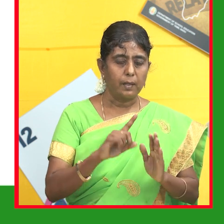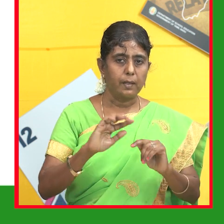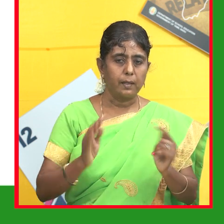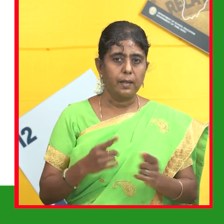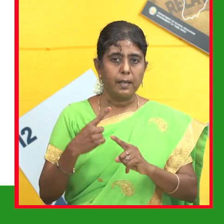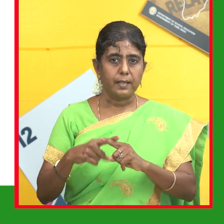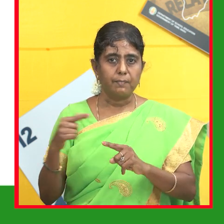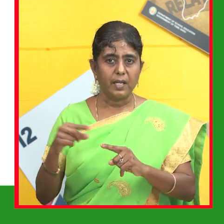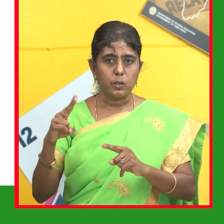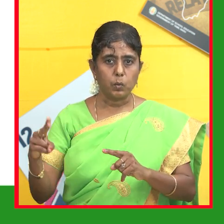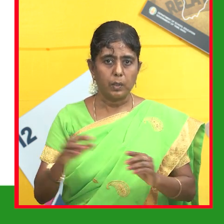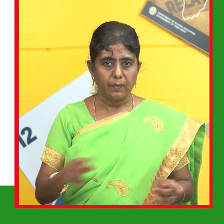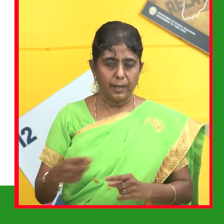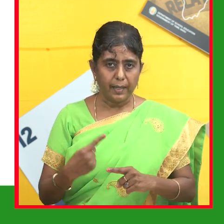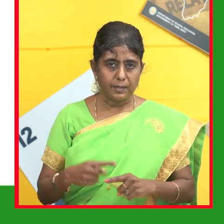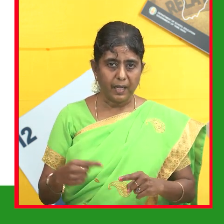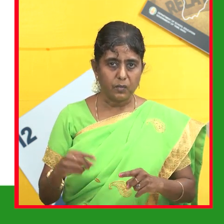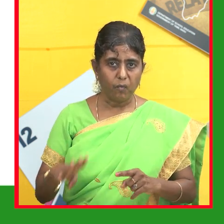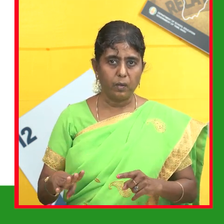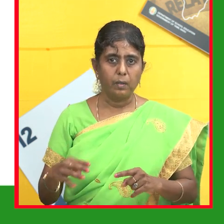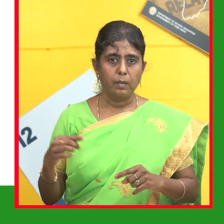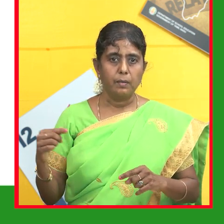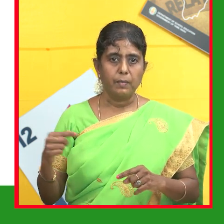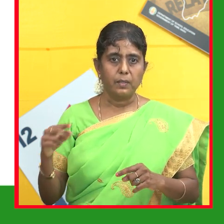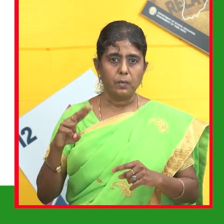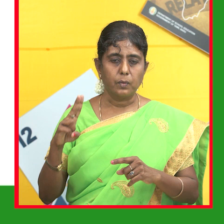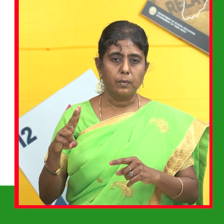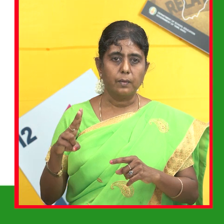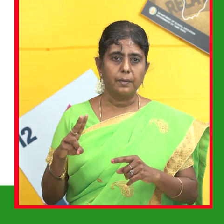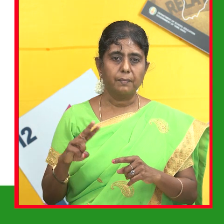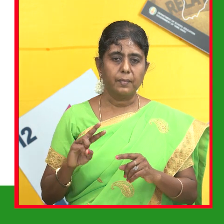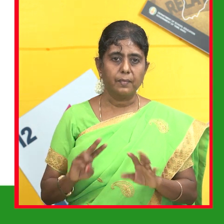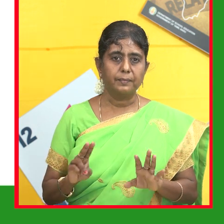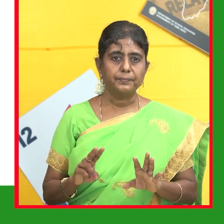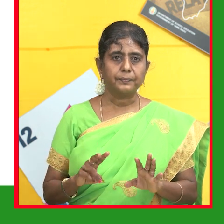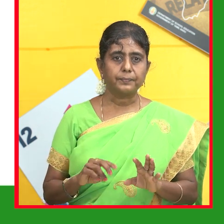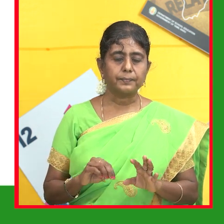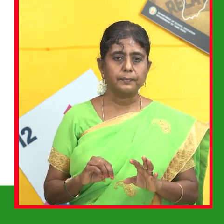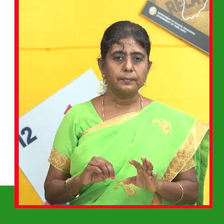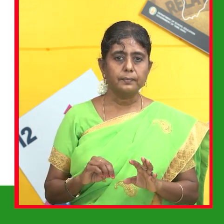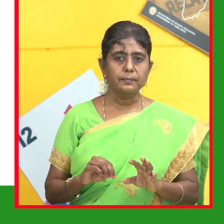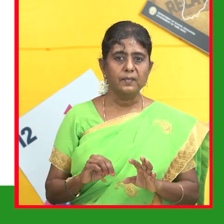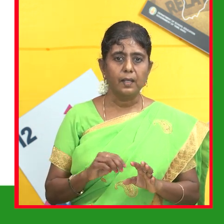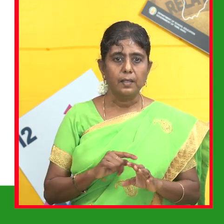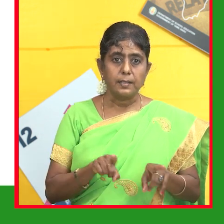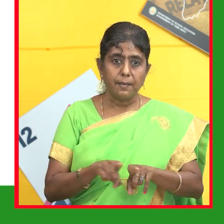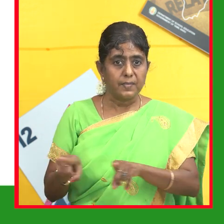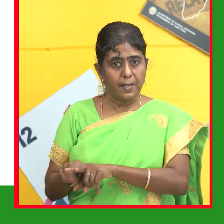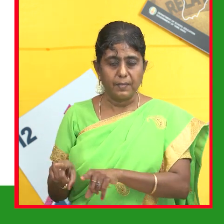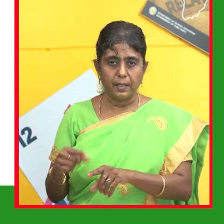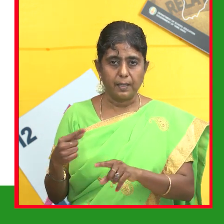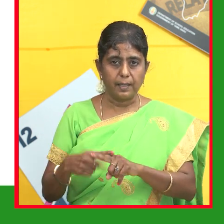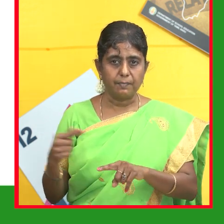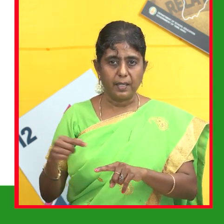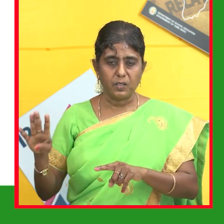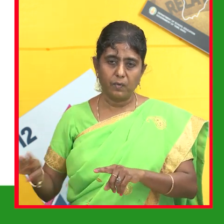4 minus 2x square minus 5x plus 2 divided by x minus 4. You see again the same denominator. So denominator is x minus